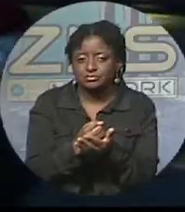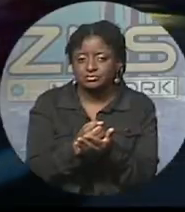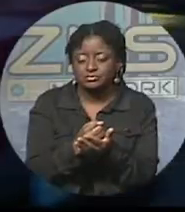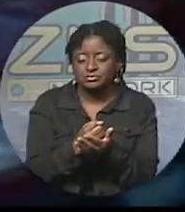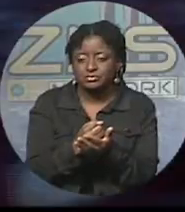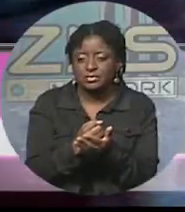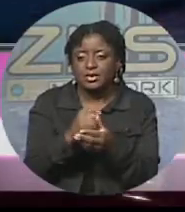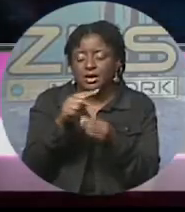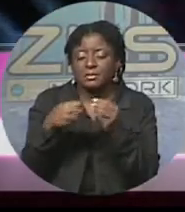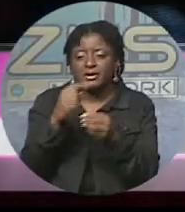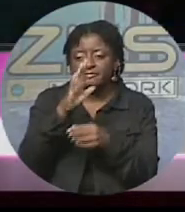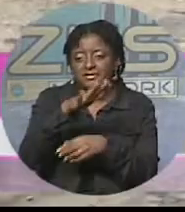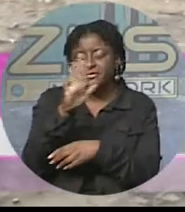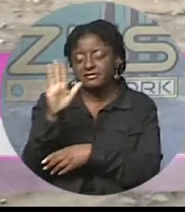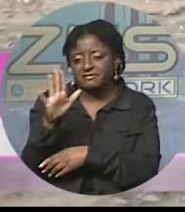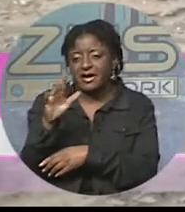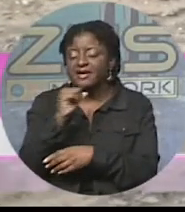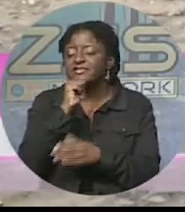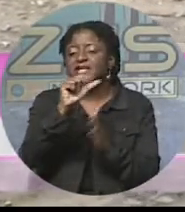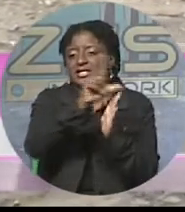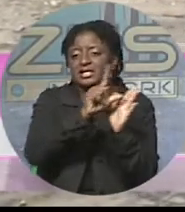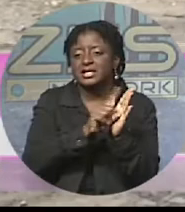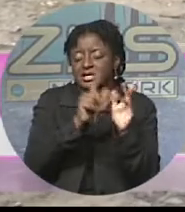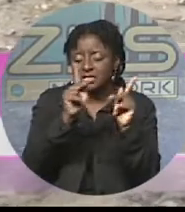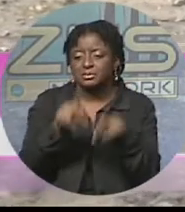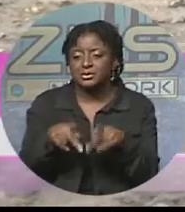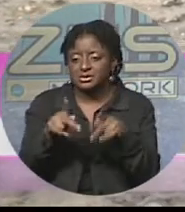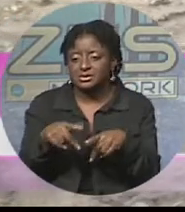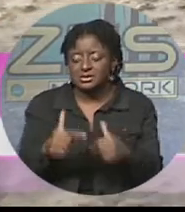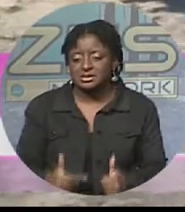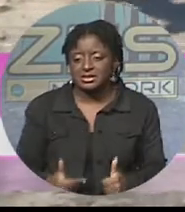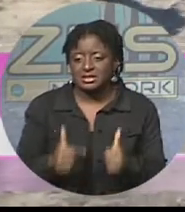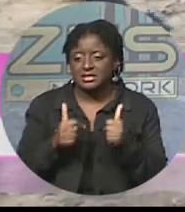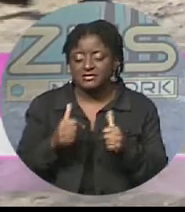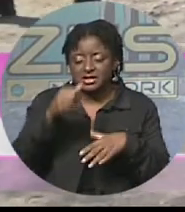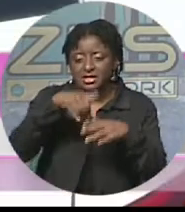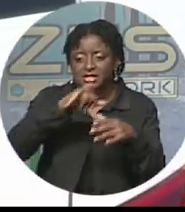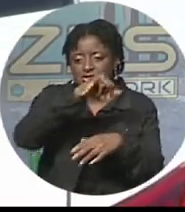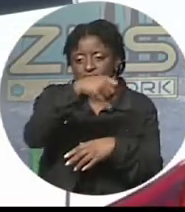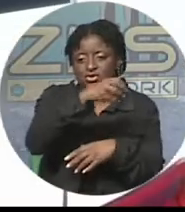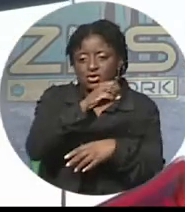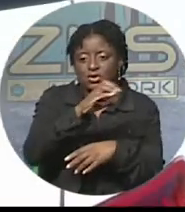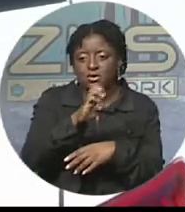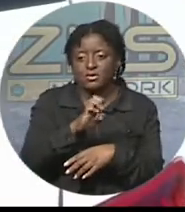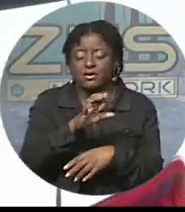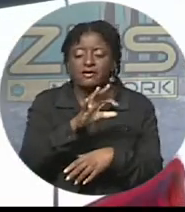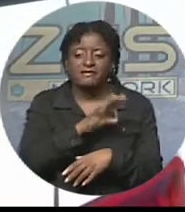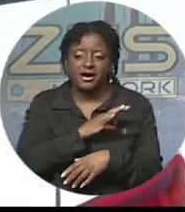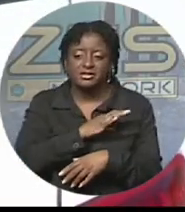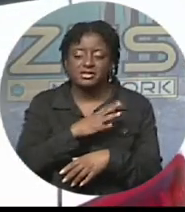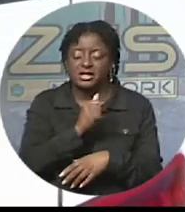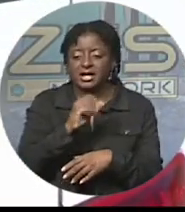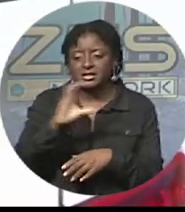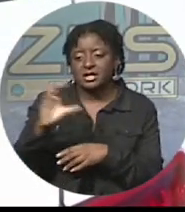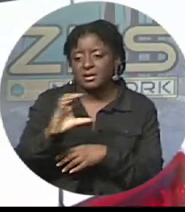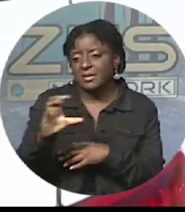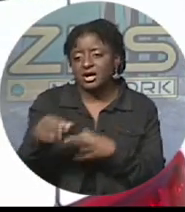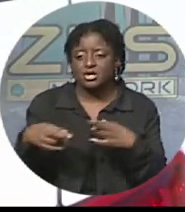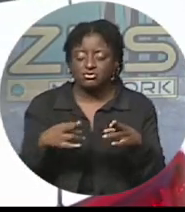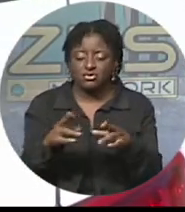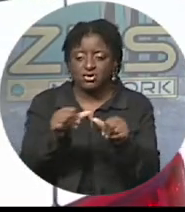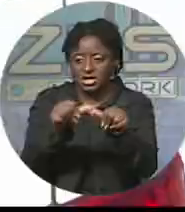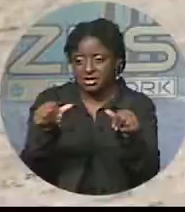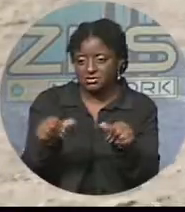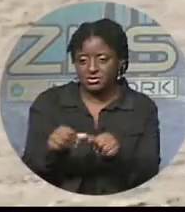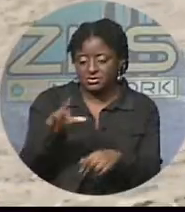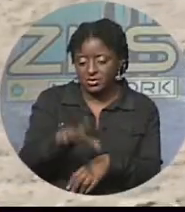least 55 illegal migrants residing in shanty towns in the Joe Farrington and Carmichael Road areas were picked up by a team of Immigration, Police and Defense Force